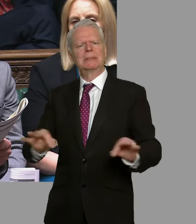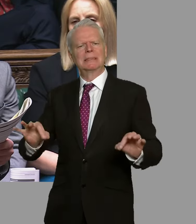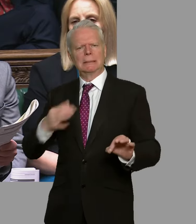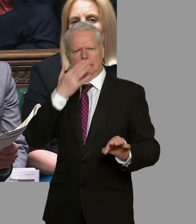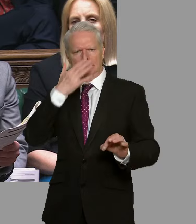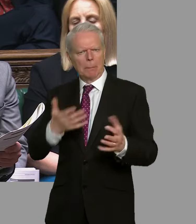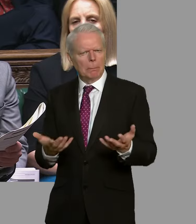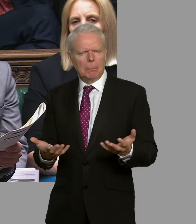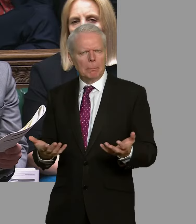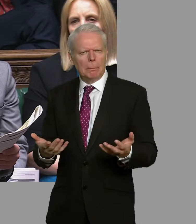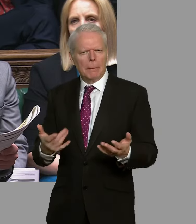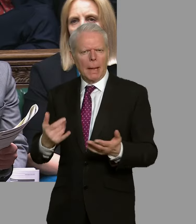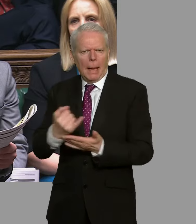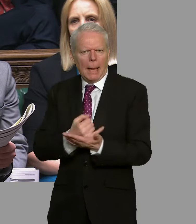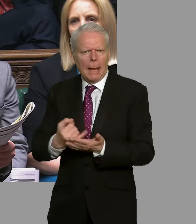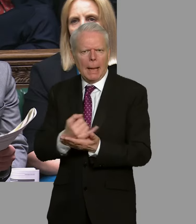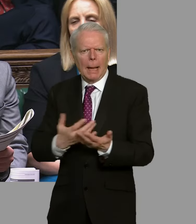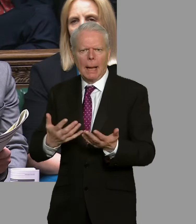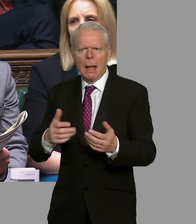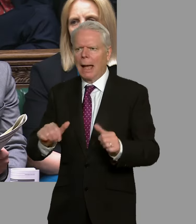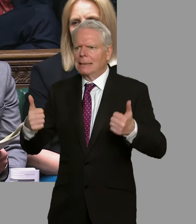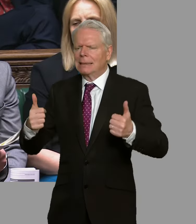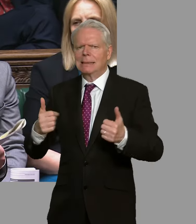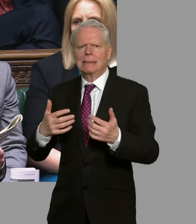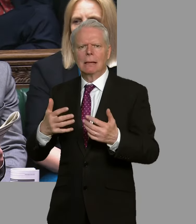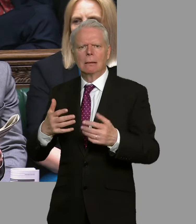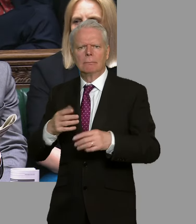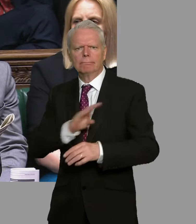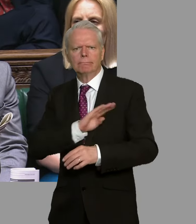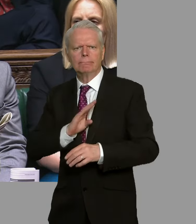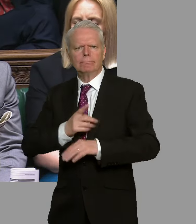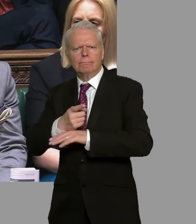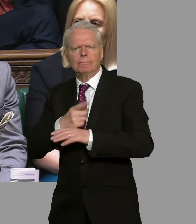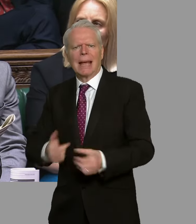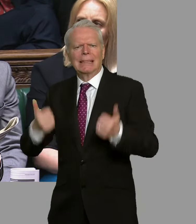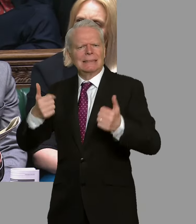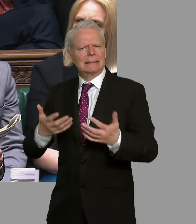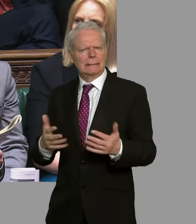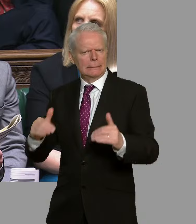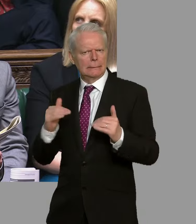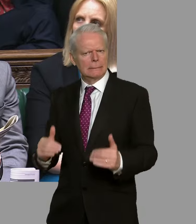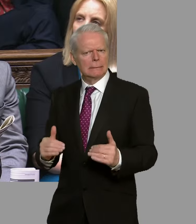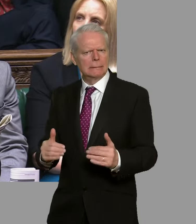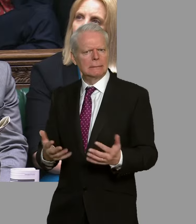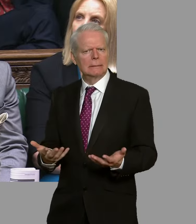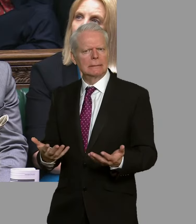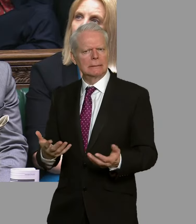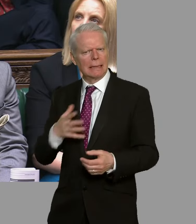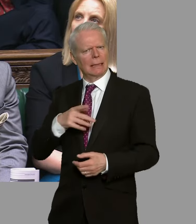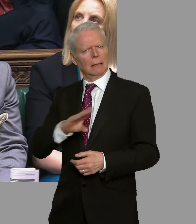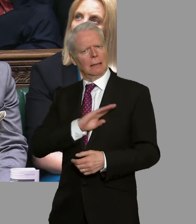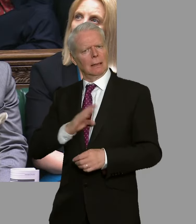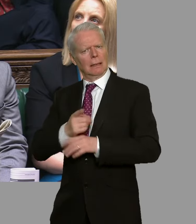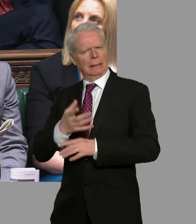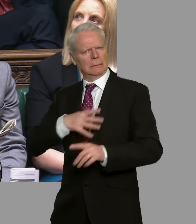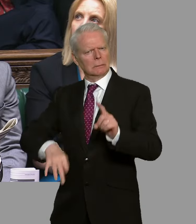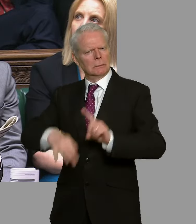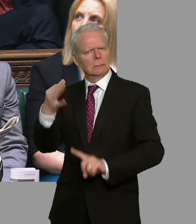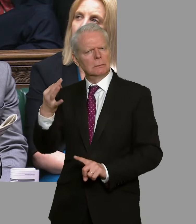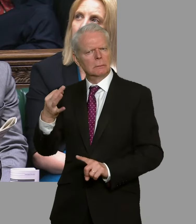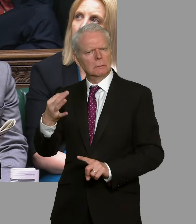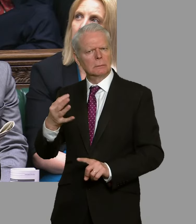while also modernising our own forces at warfighting scale and creating the jobs and know-how needed to rearm and stay secure. Will the